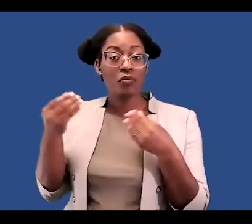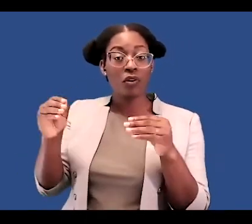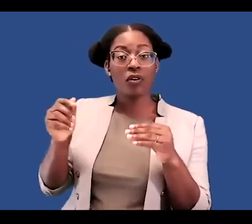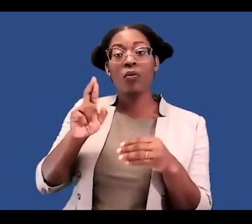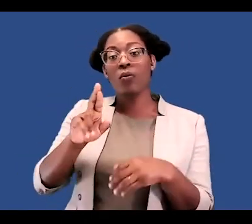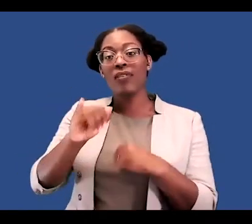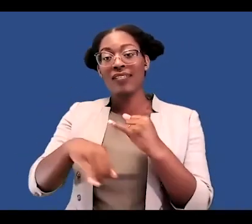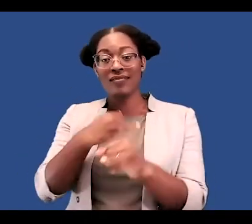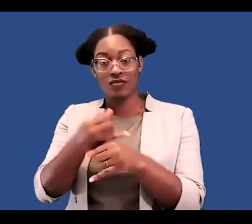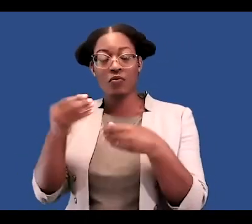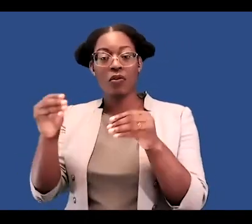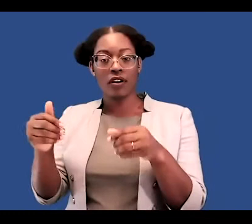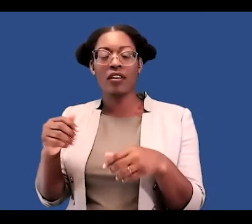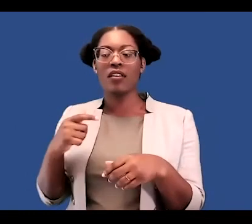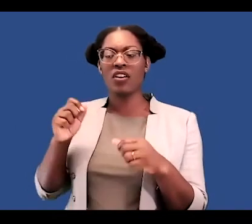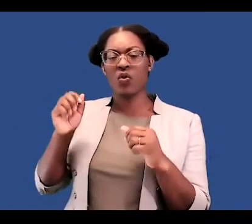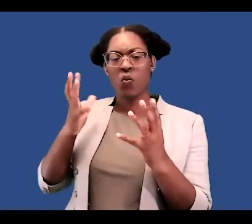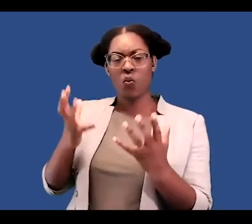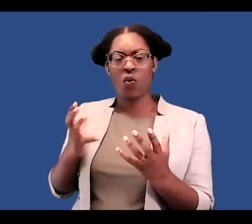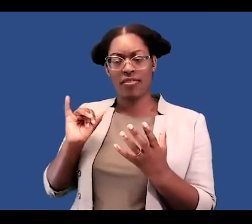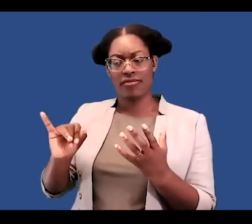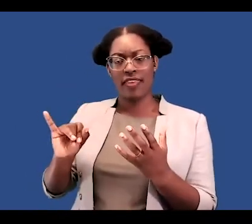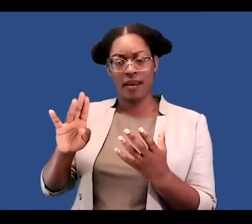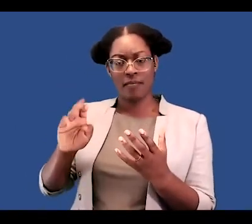our international market, they will have dried herbs for you to use.